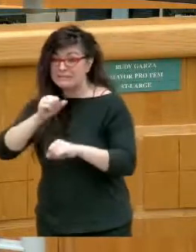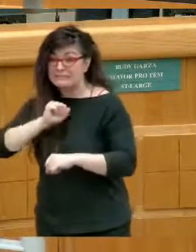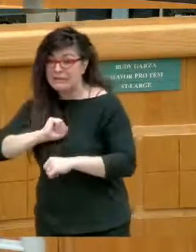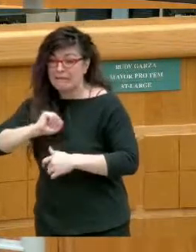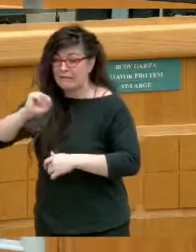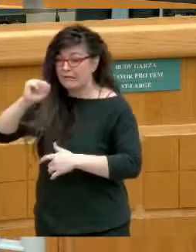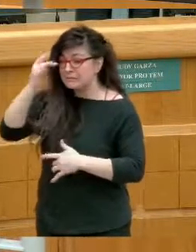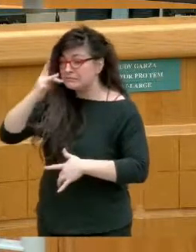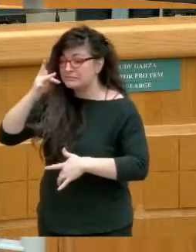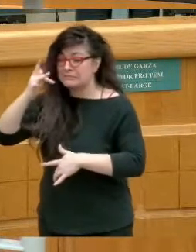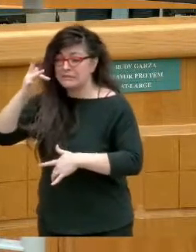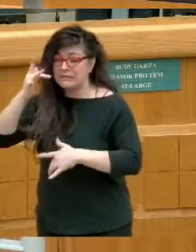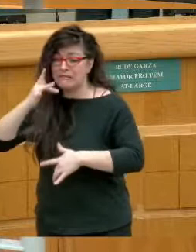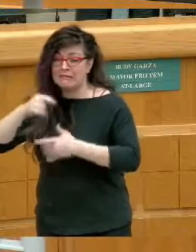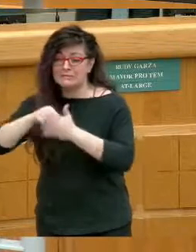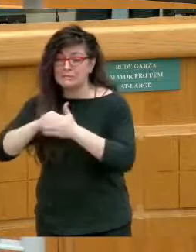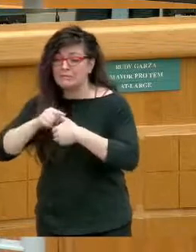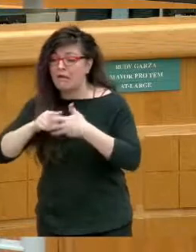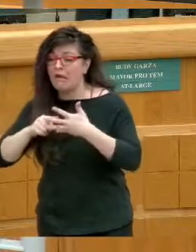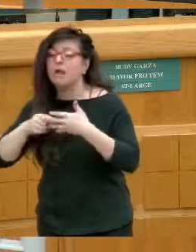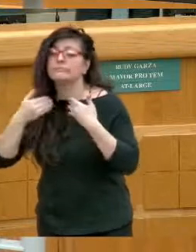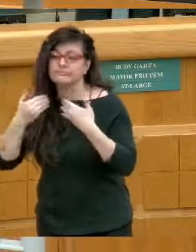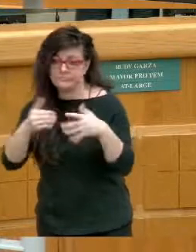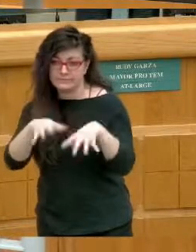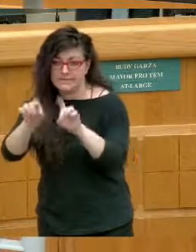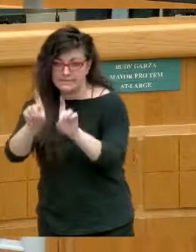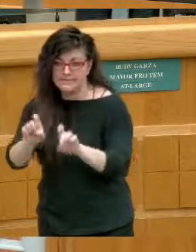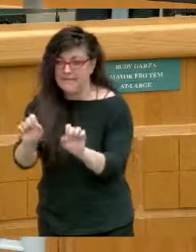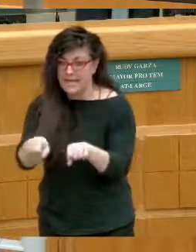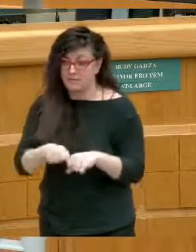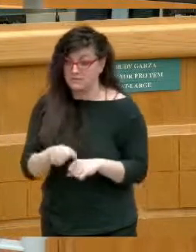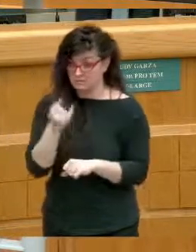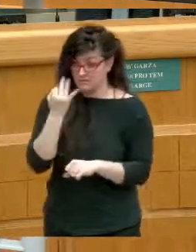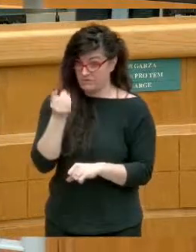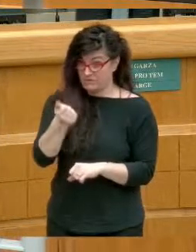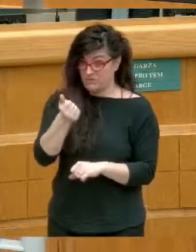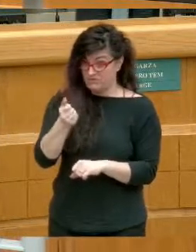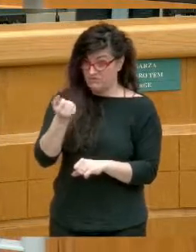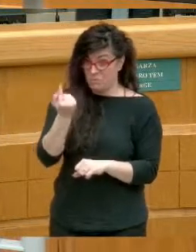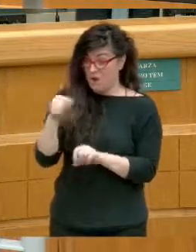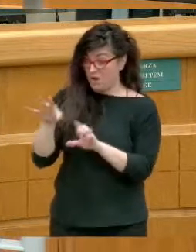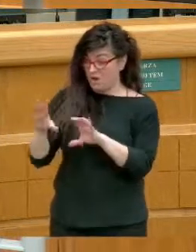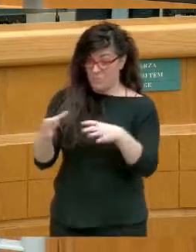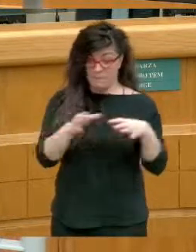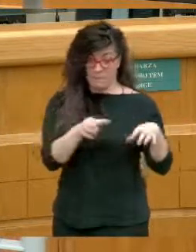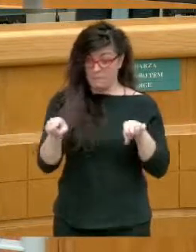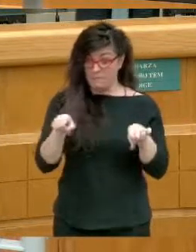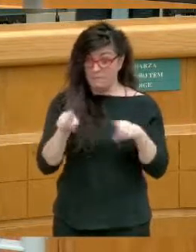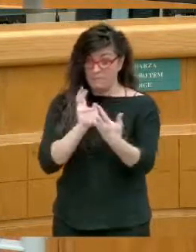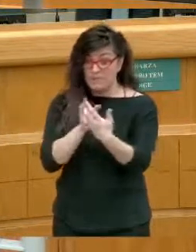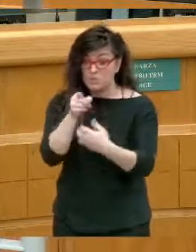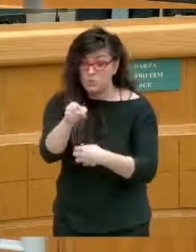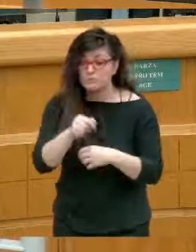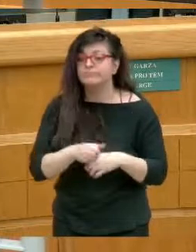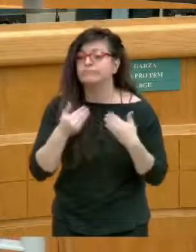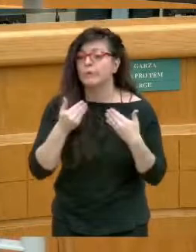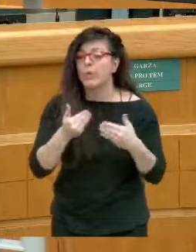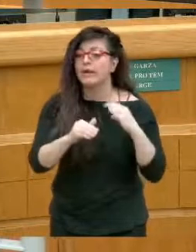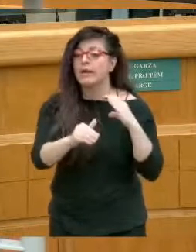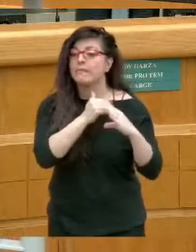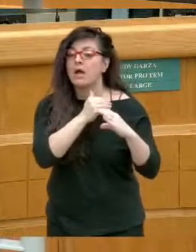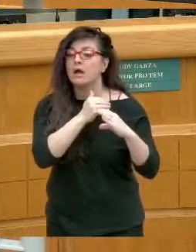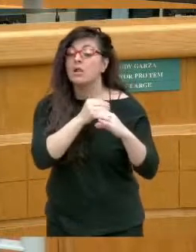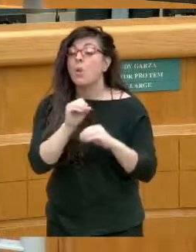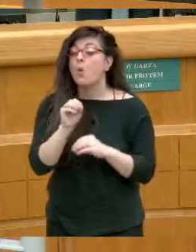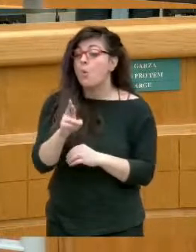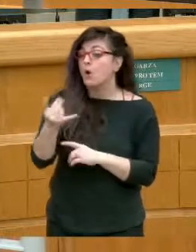if those fit your category, you're going to use this email address or call this number to get pre-registered